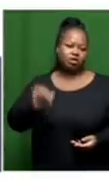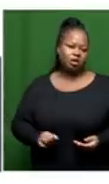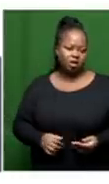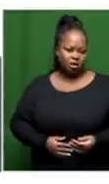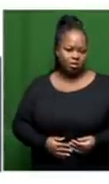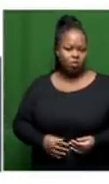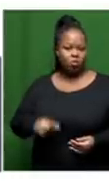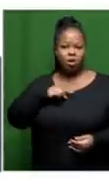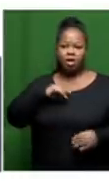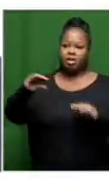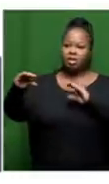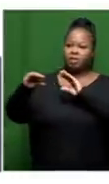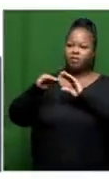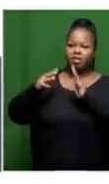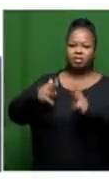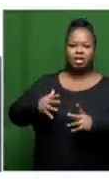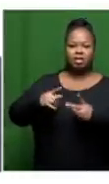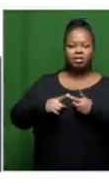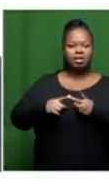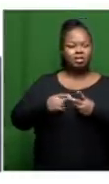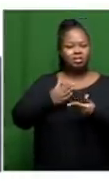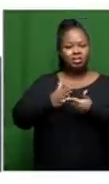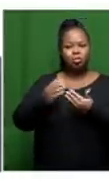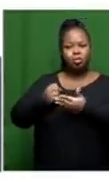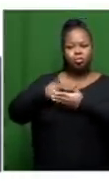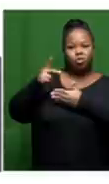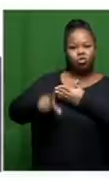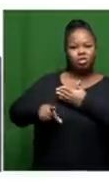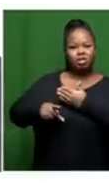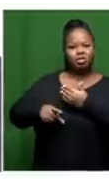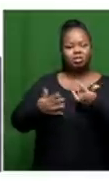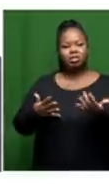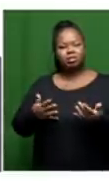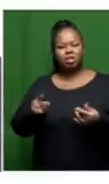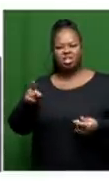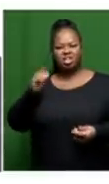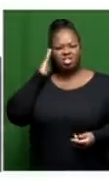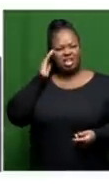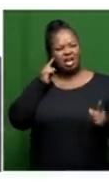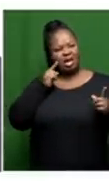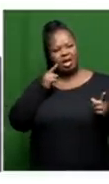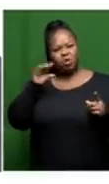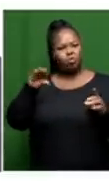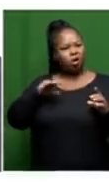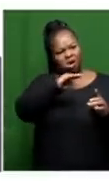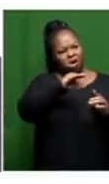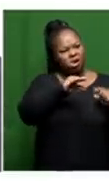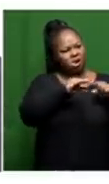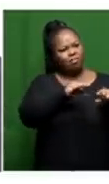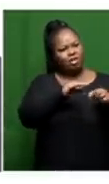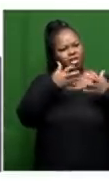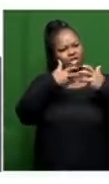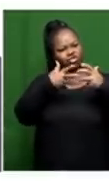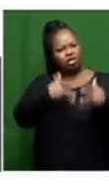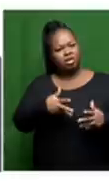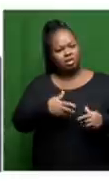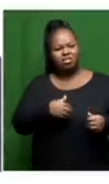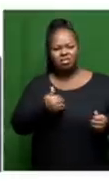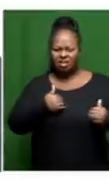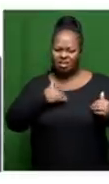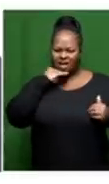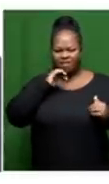If investors and financiers of infrastructure projects are convinced that we've given our engineers enough